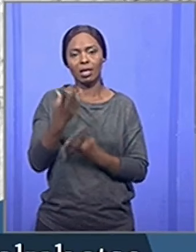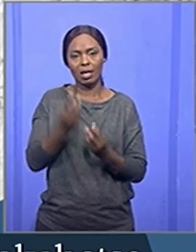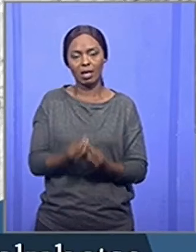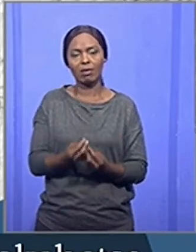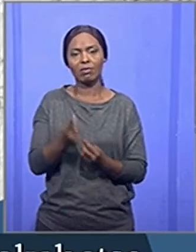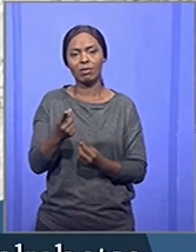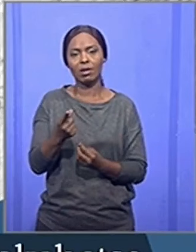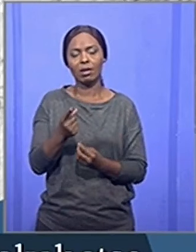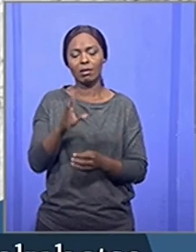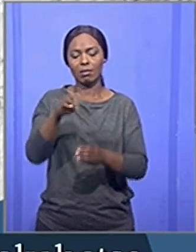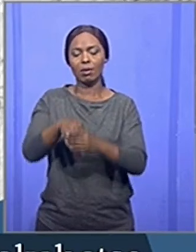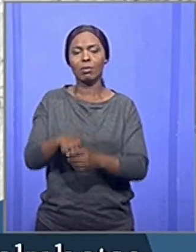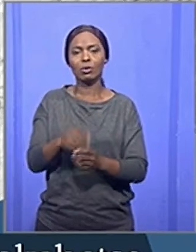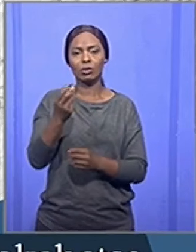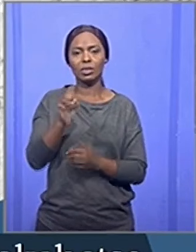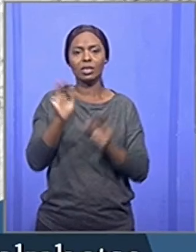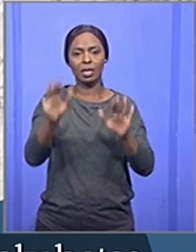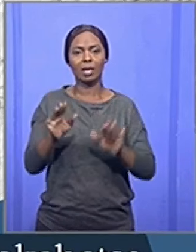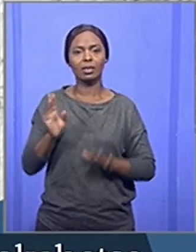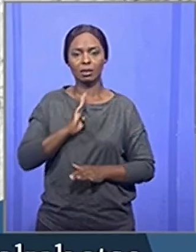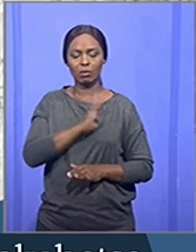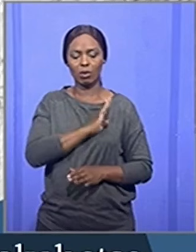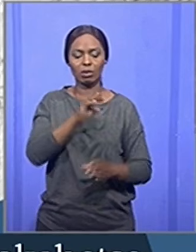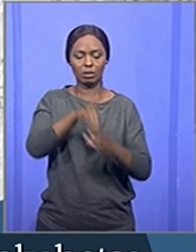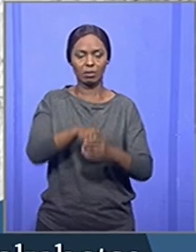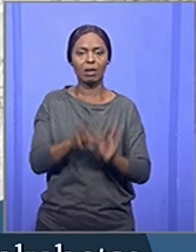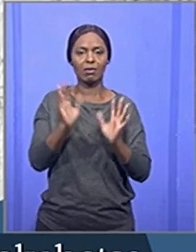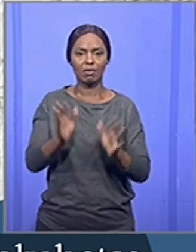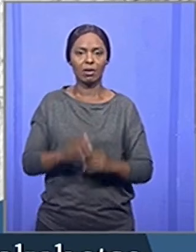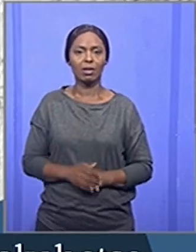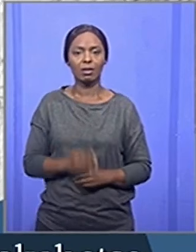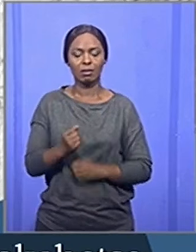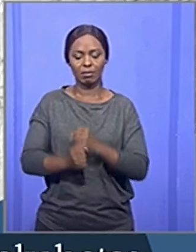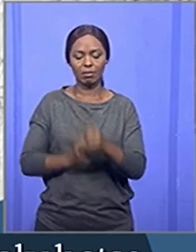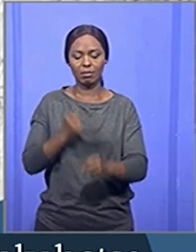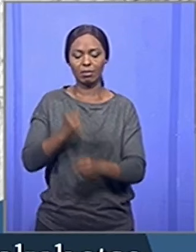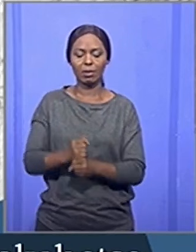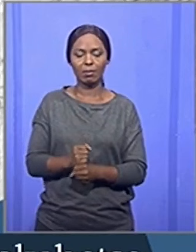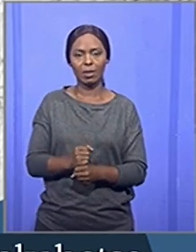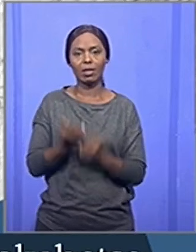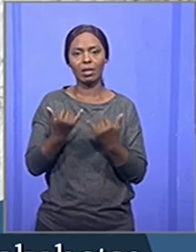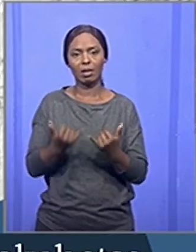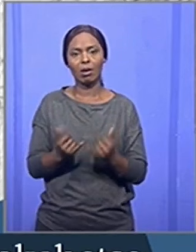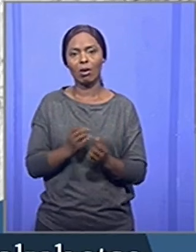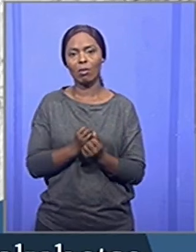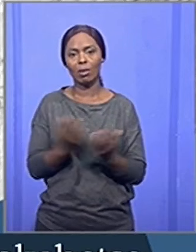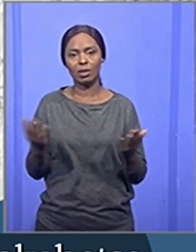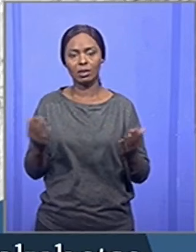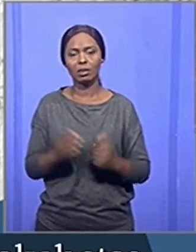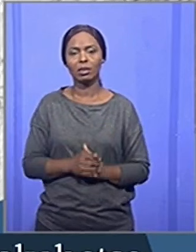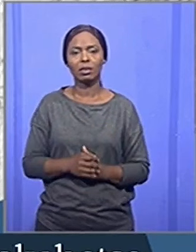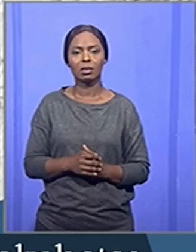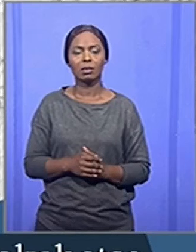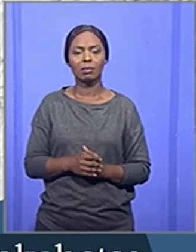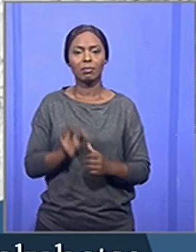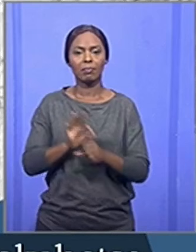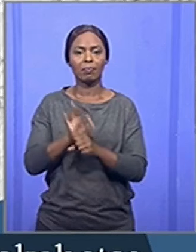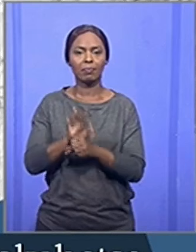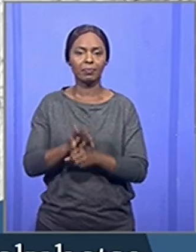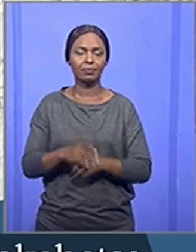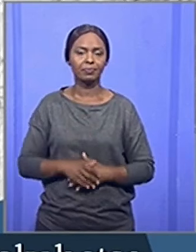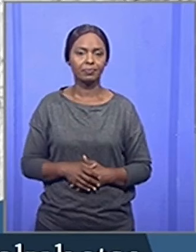ka selemo sa 2019 ke ka go tsa le leng dilemo tse 13 re le mmogo ka se selesong ka